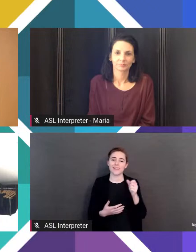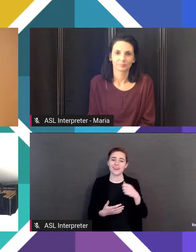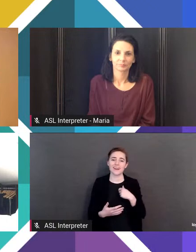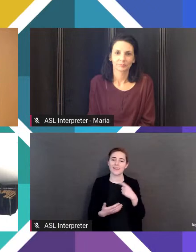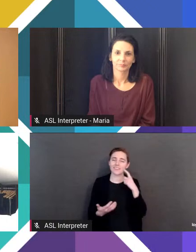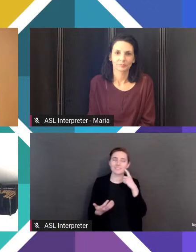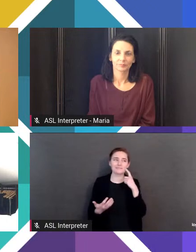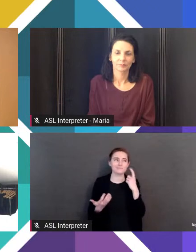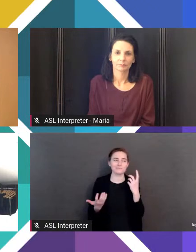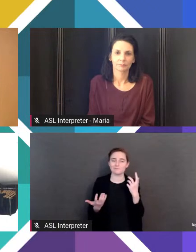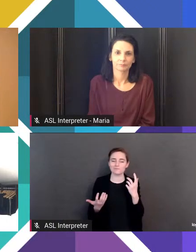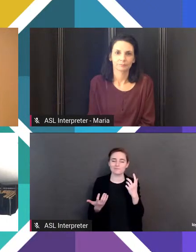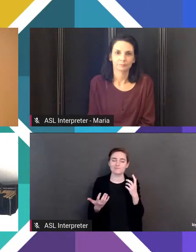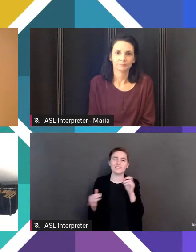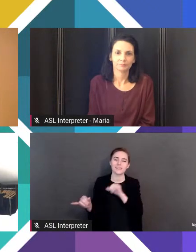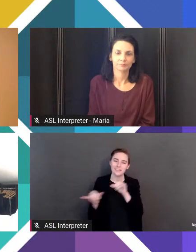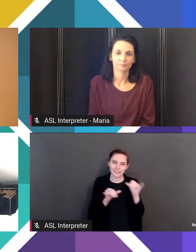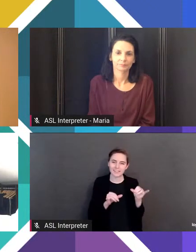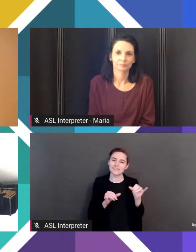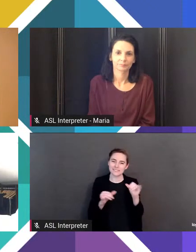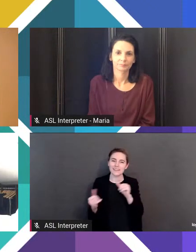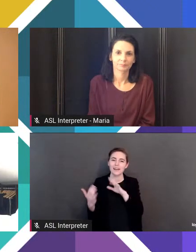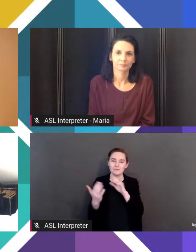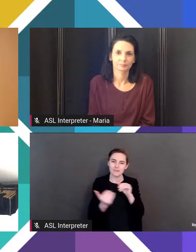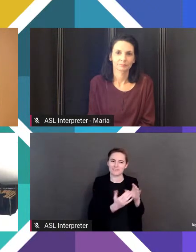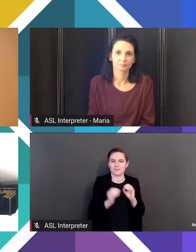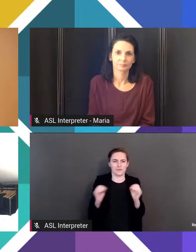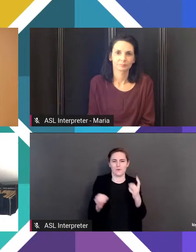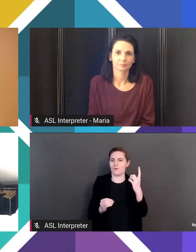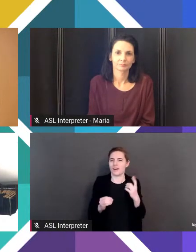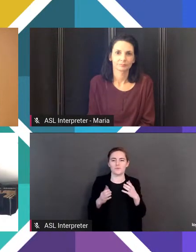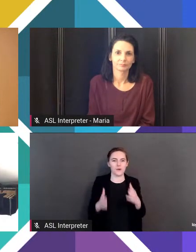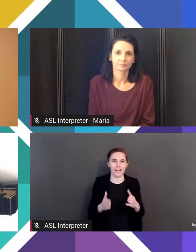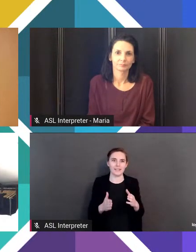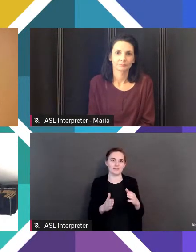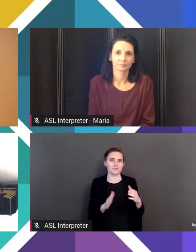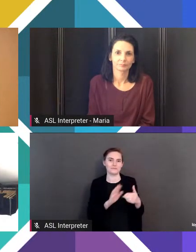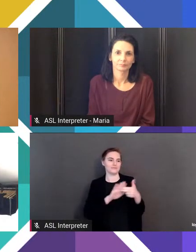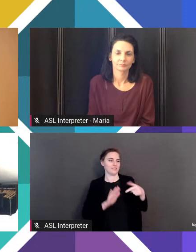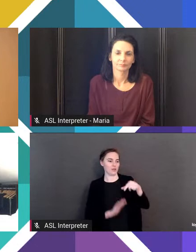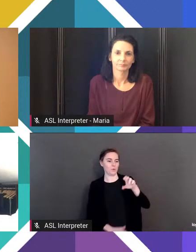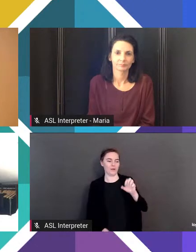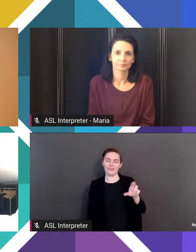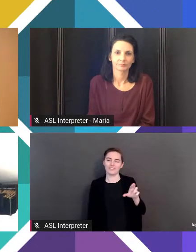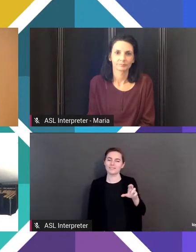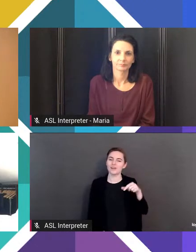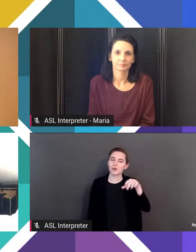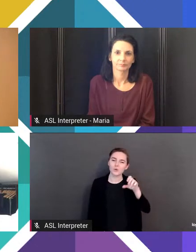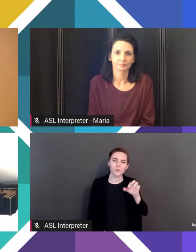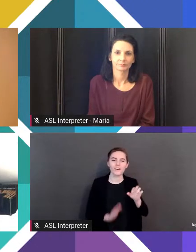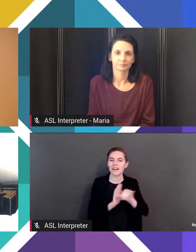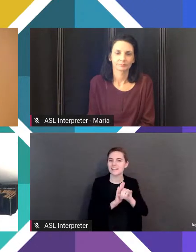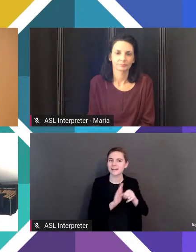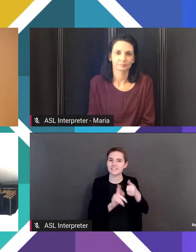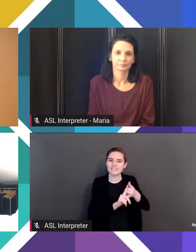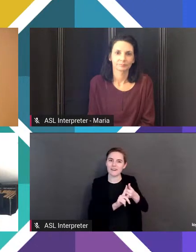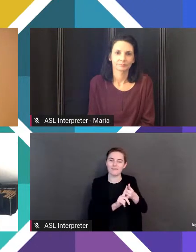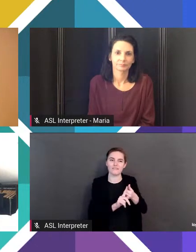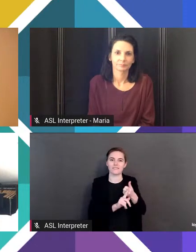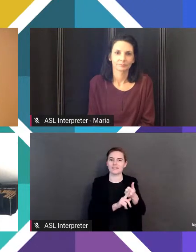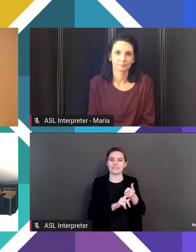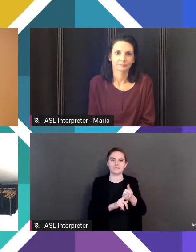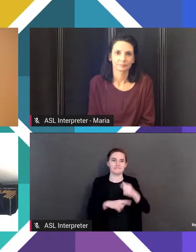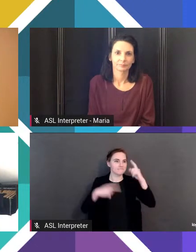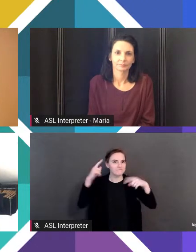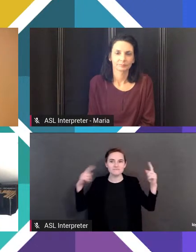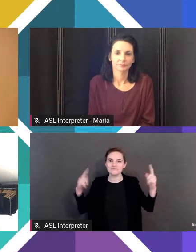I think in the same likeness that there is no one way to be queer, queer identity is very much a thumbprint for every person who identifies